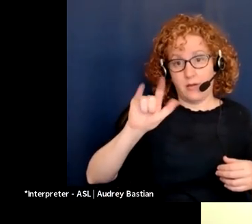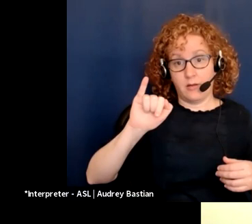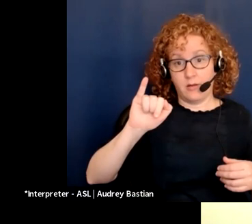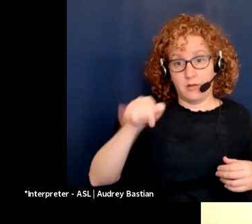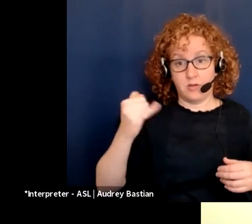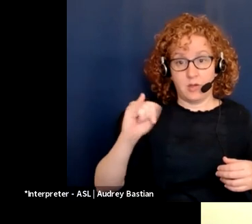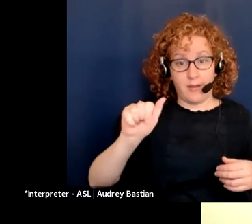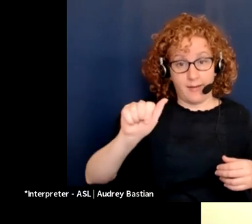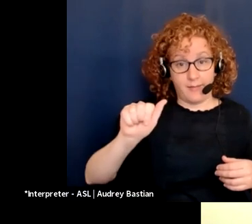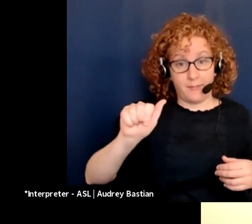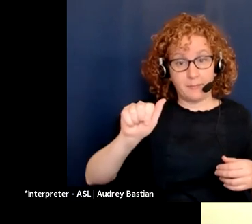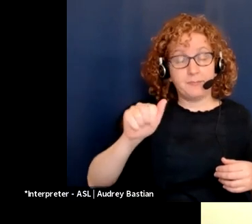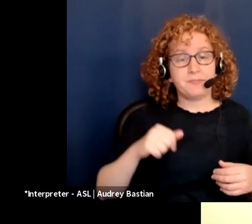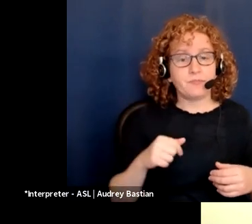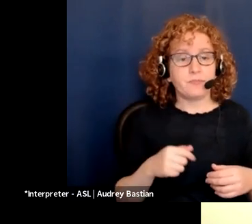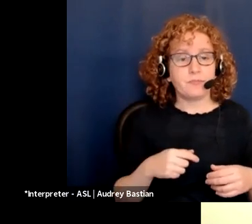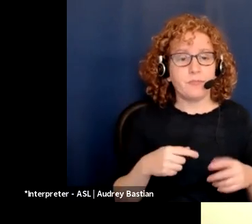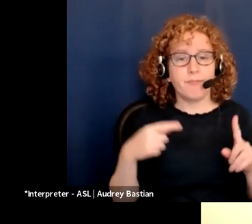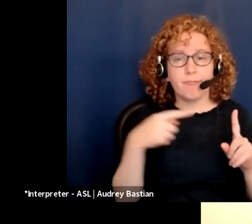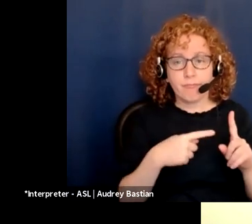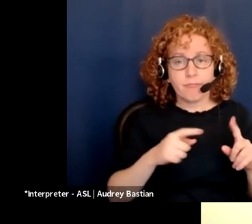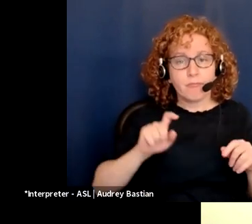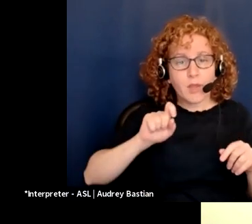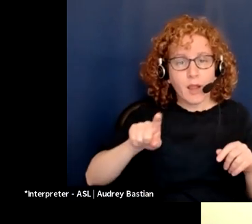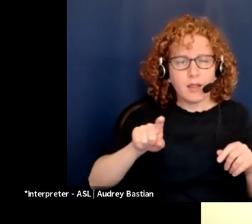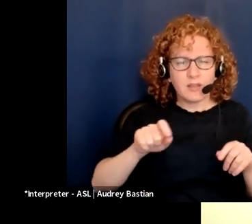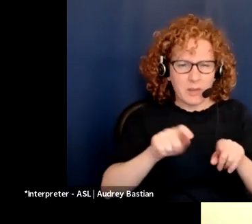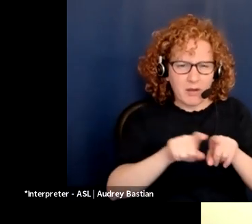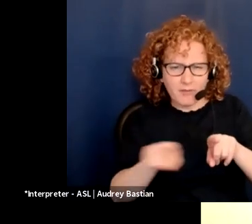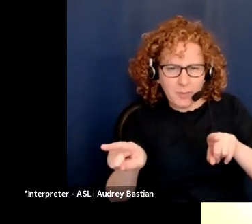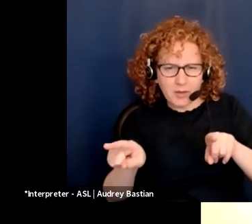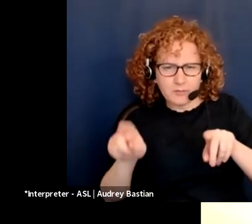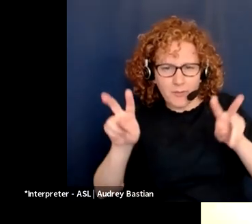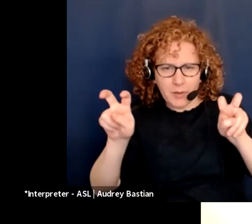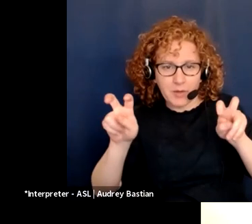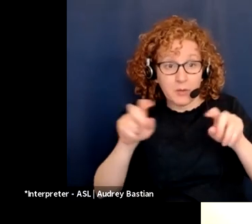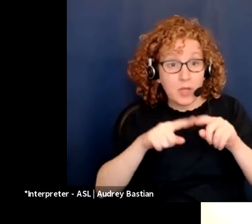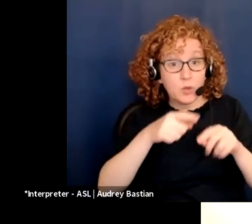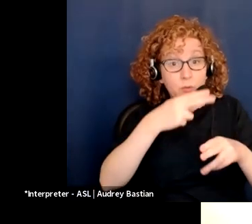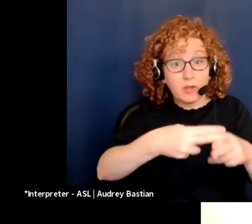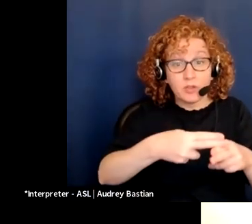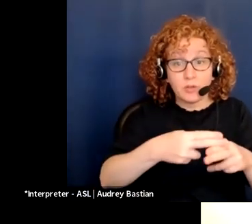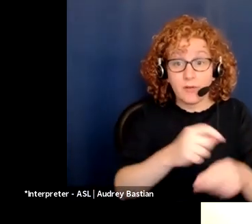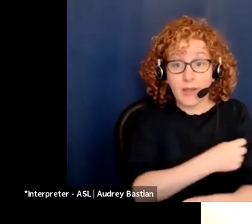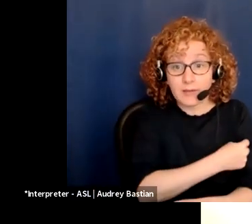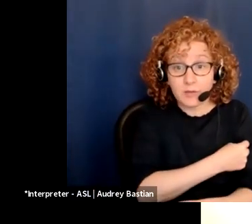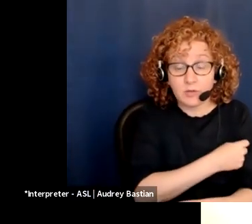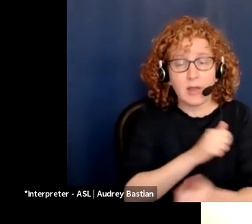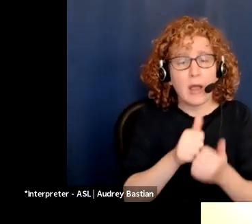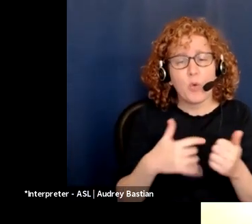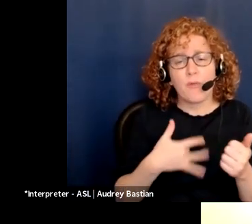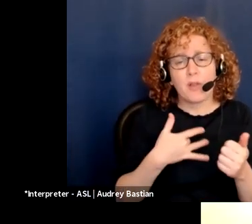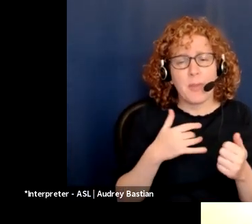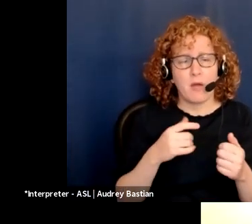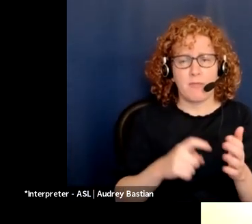N-A-T-A-L-I-J-A, who asks a little bit off topic, but since you mentioned the vaccination, how do you feel about